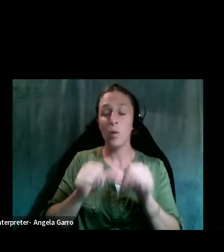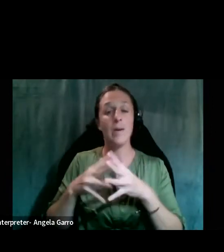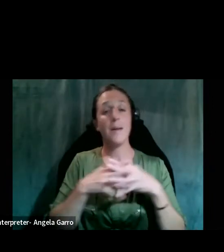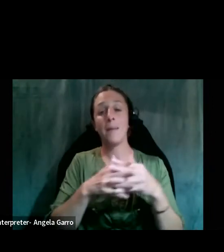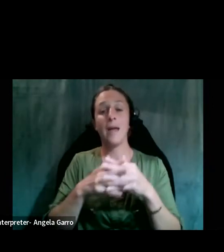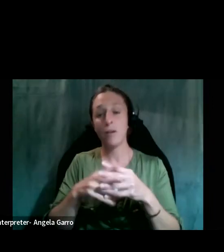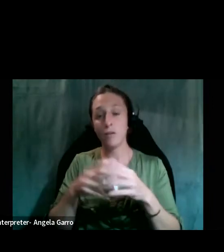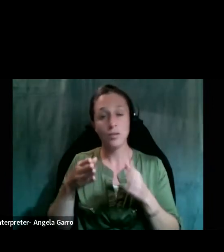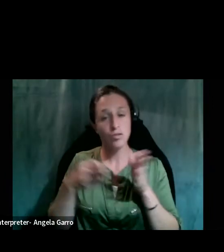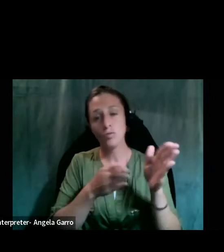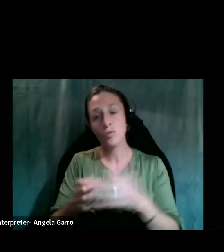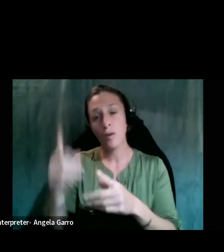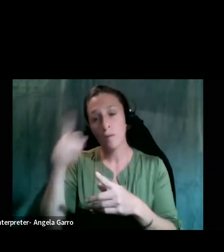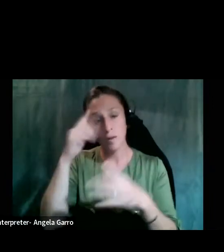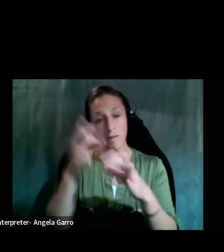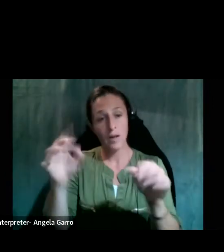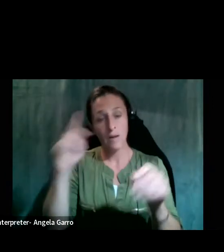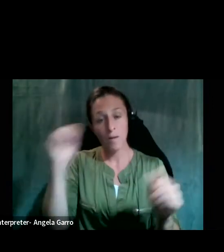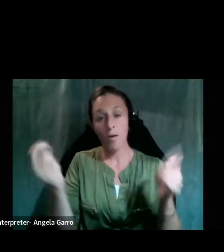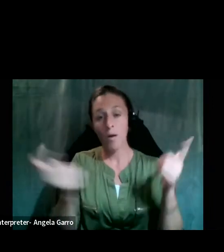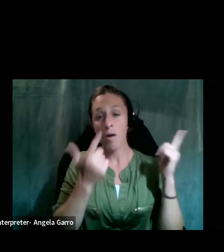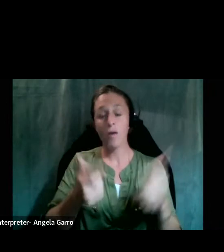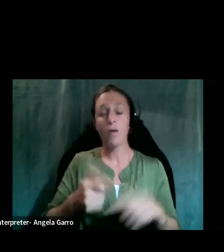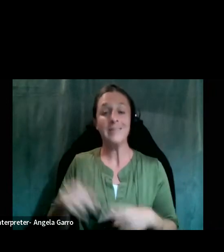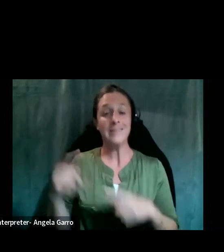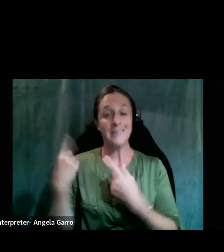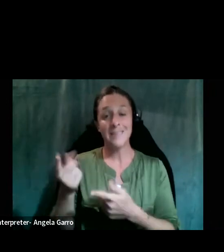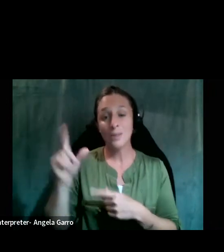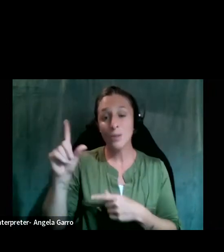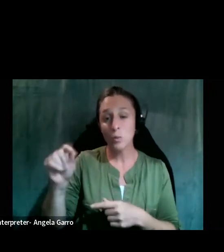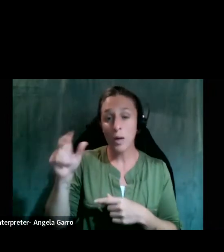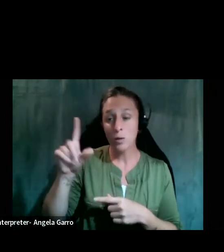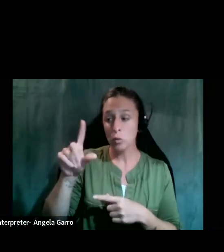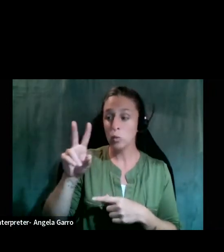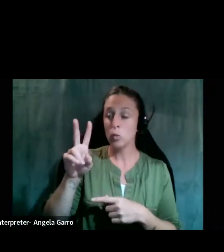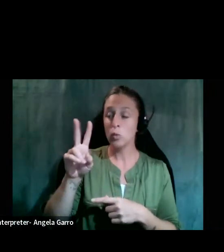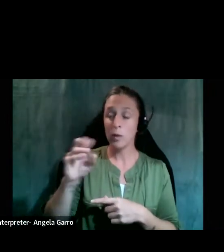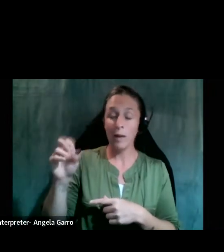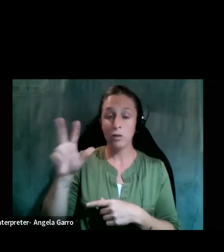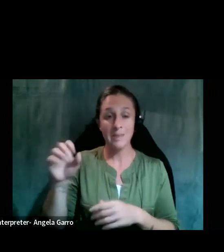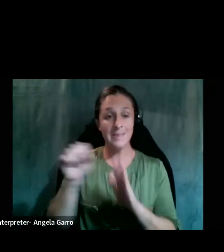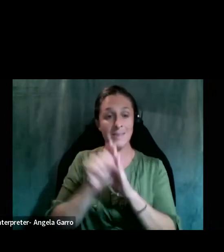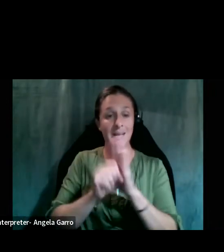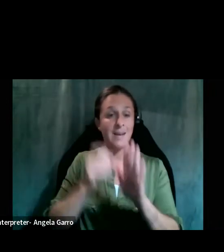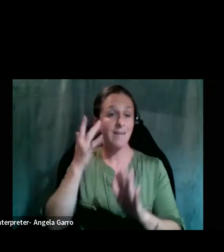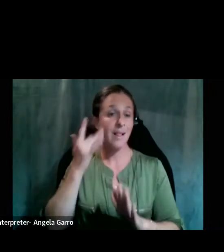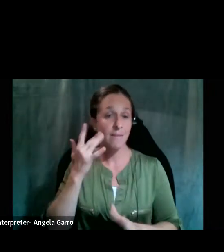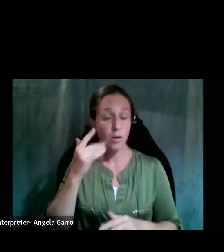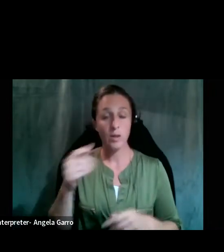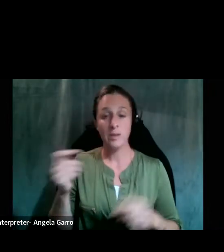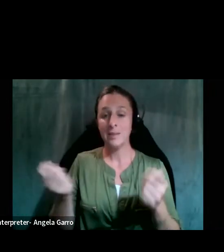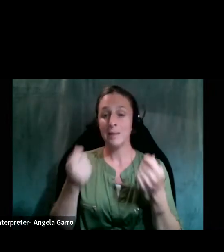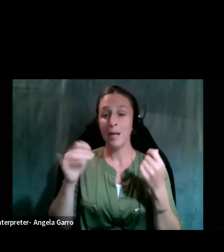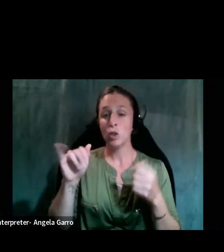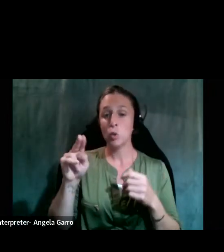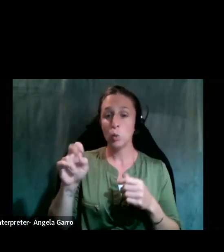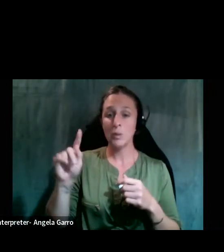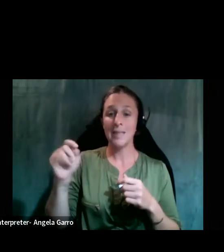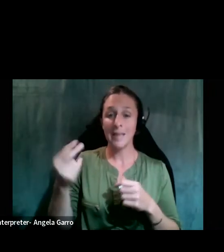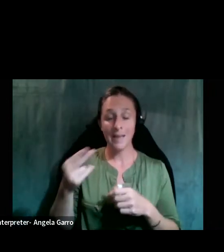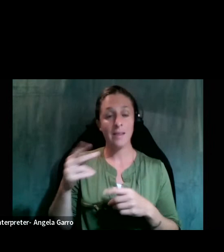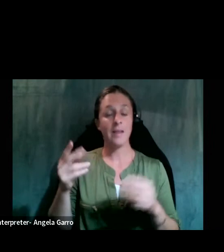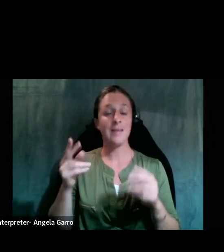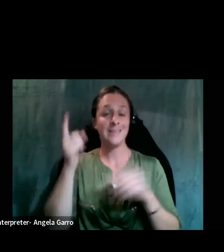toward freedom for all. Whereas since 2003, the state of California has celebrated Juneteenth as a day to honor